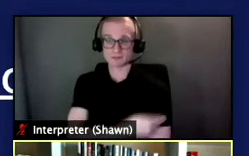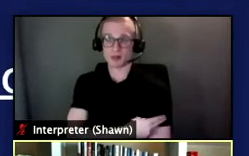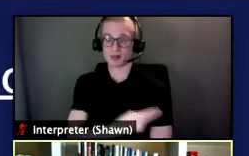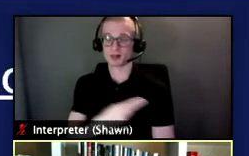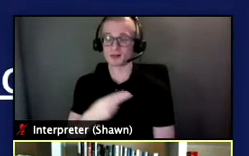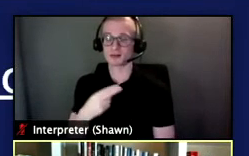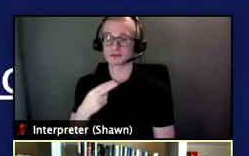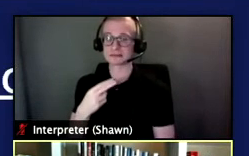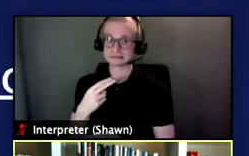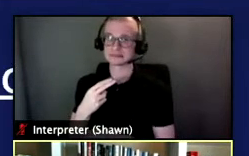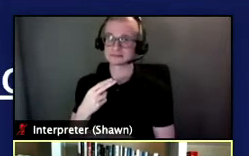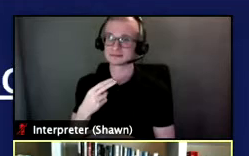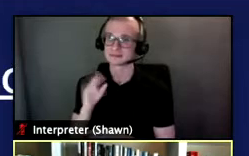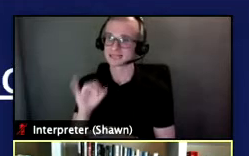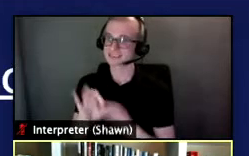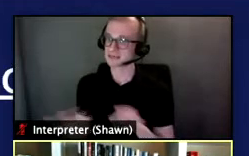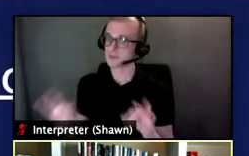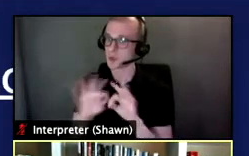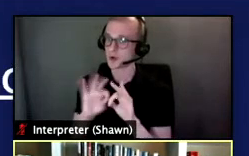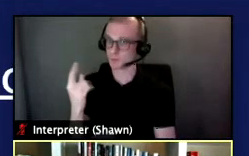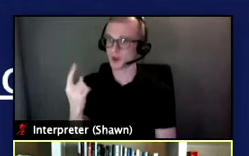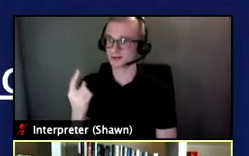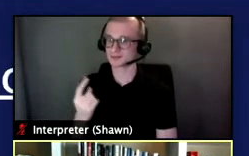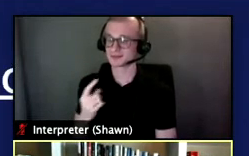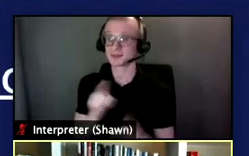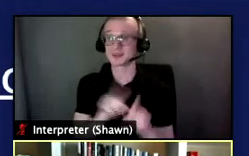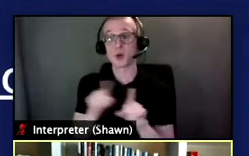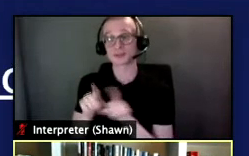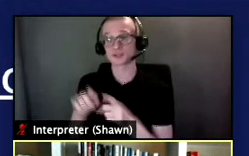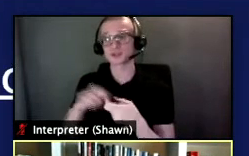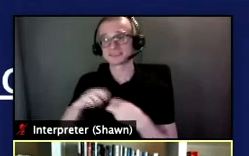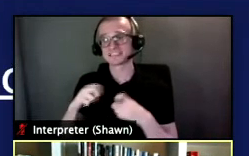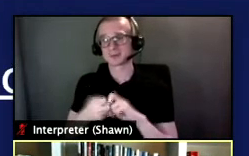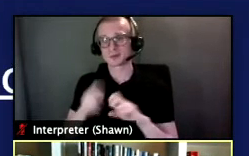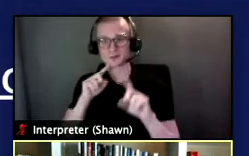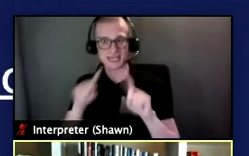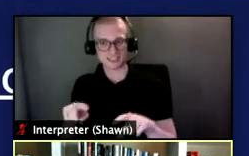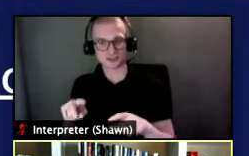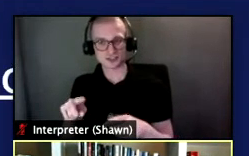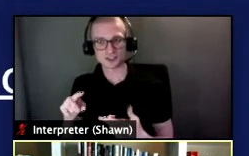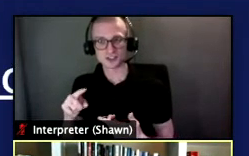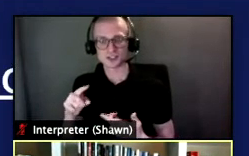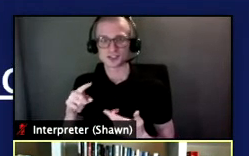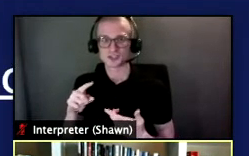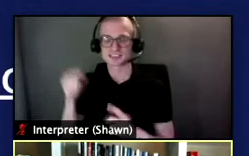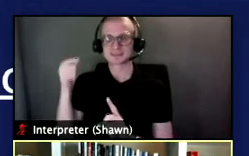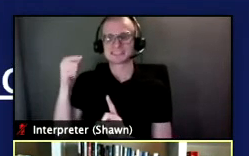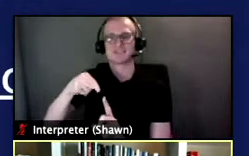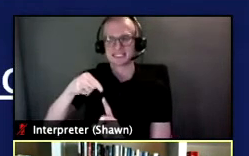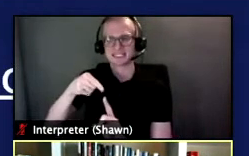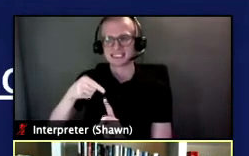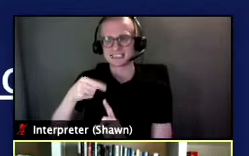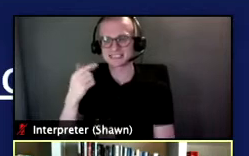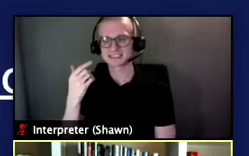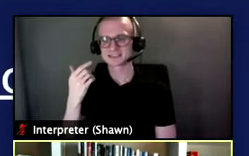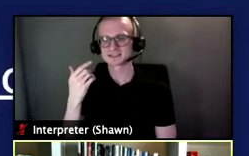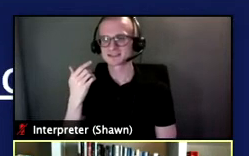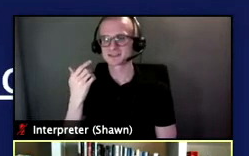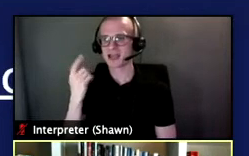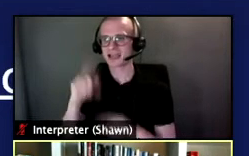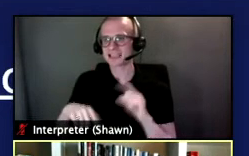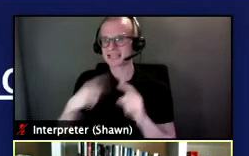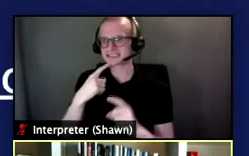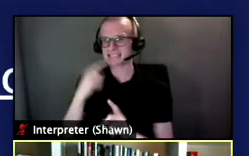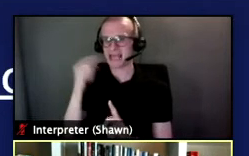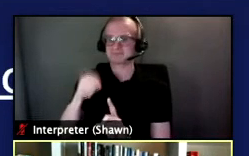It's also a challenging question to get an answer that's specific. Here's the date where we're going to